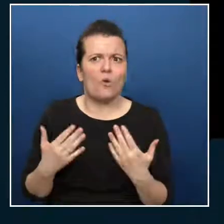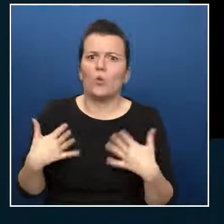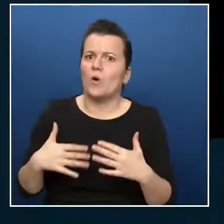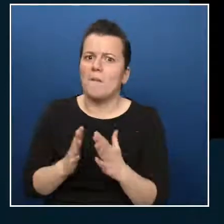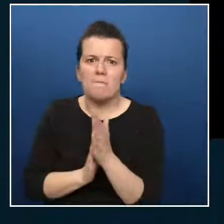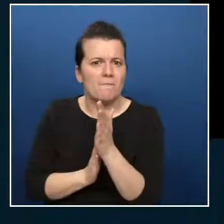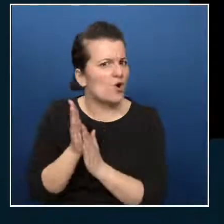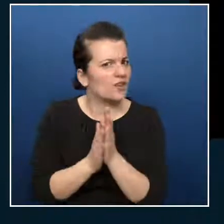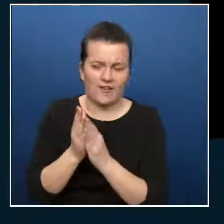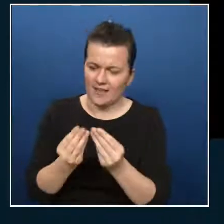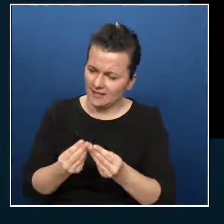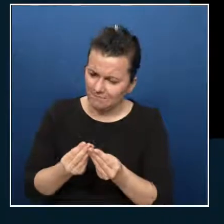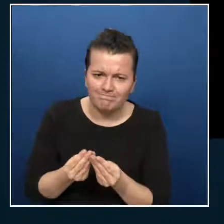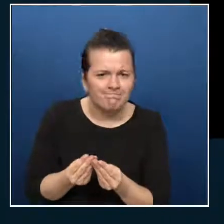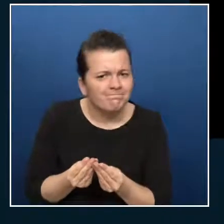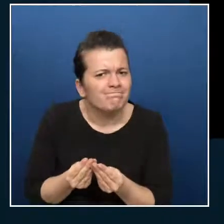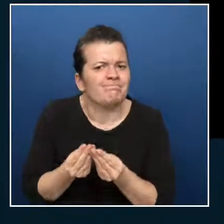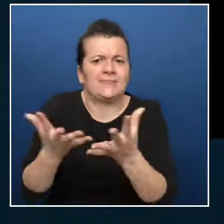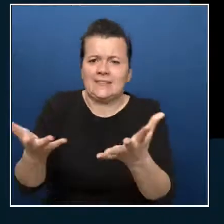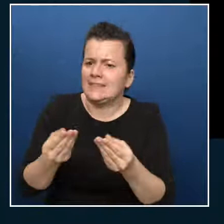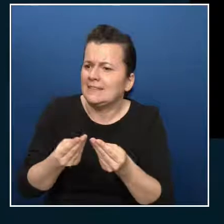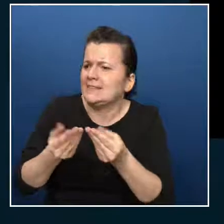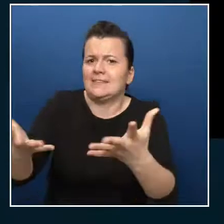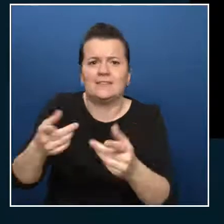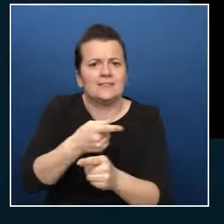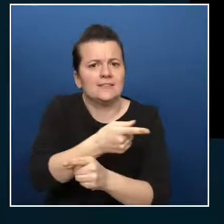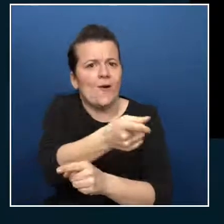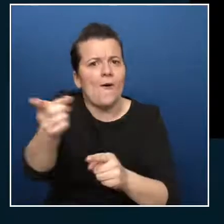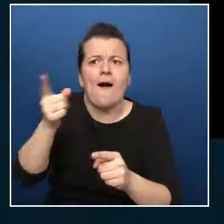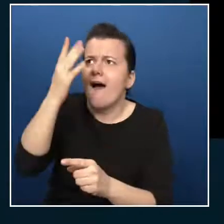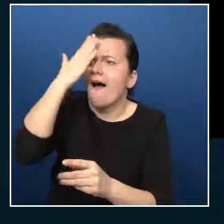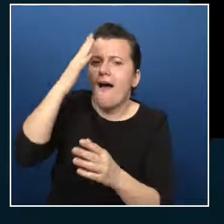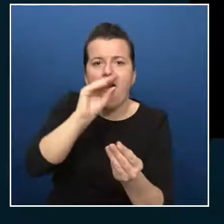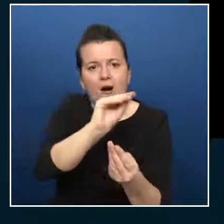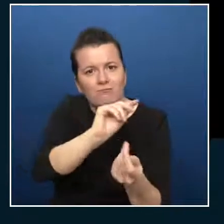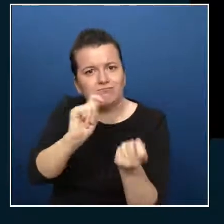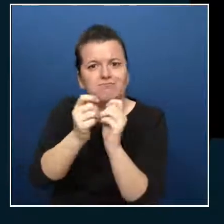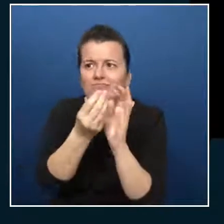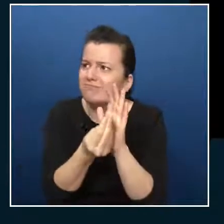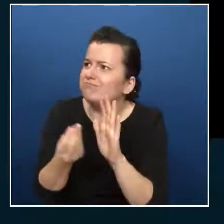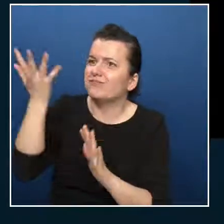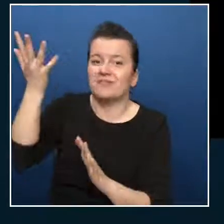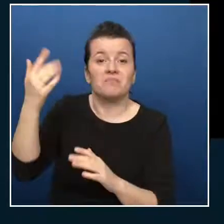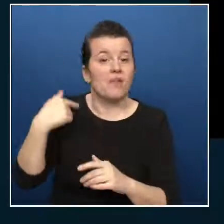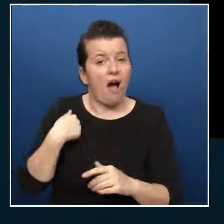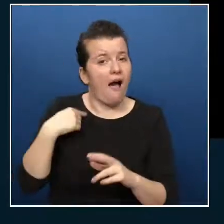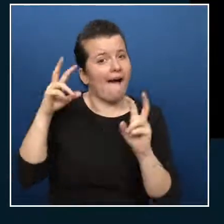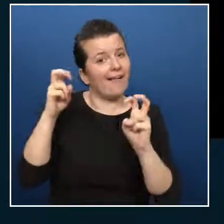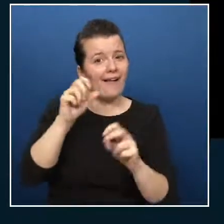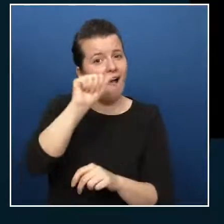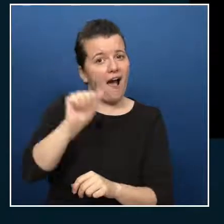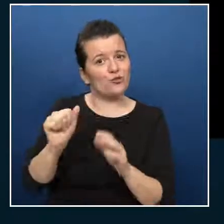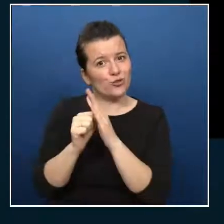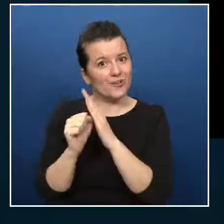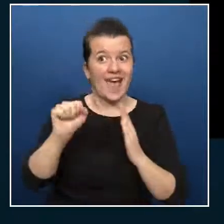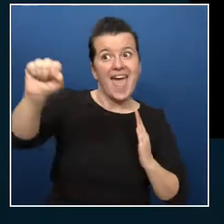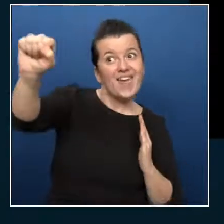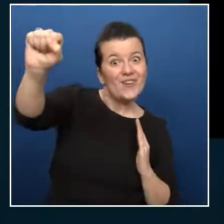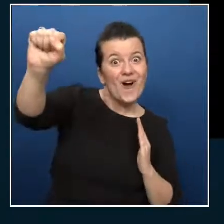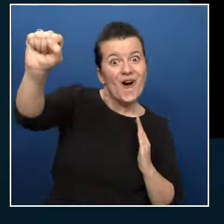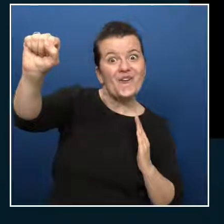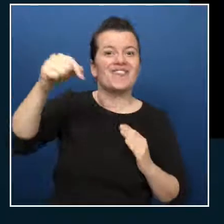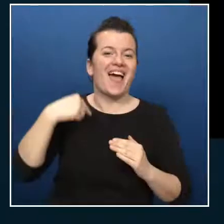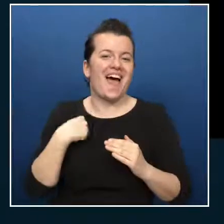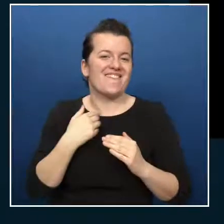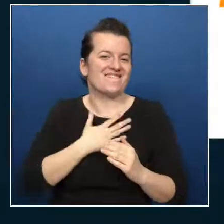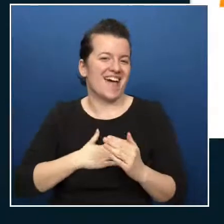cloud to others. And I'm also one of the Azure heroes. So I really look forward to share more cloud